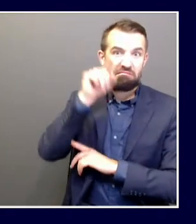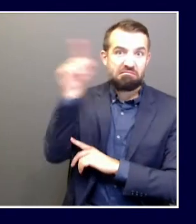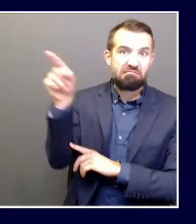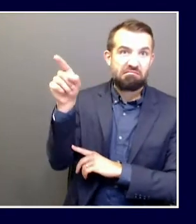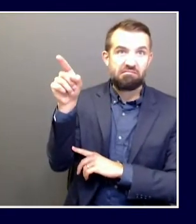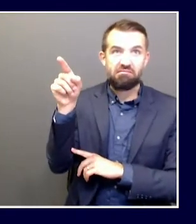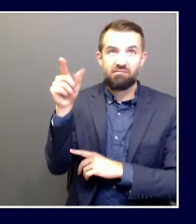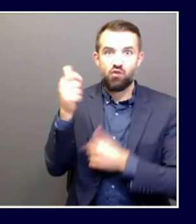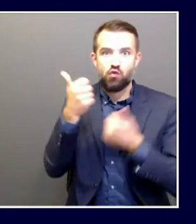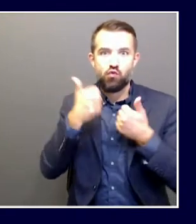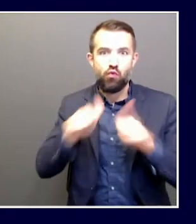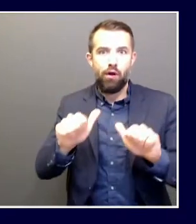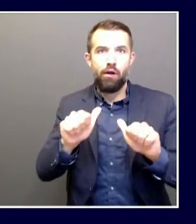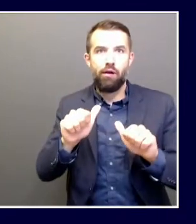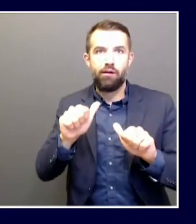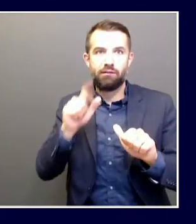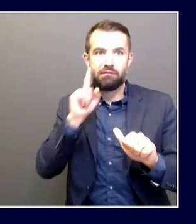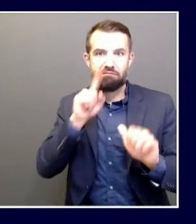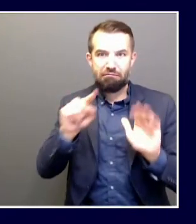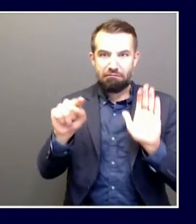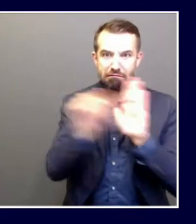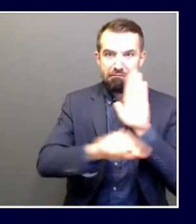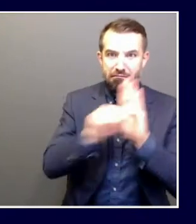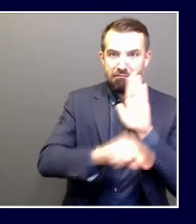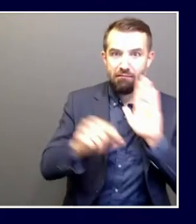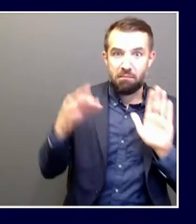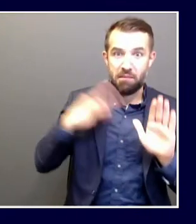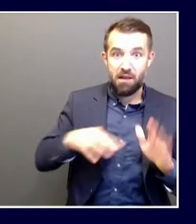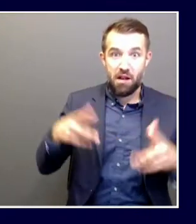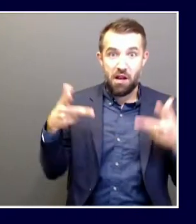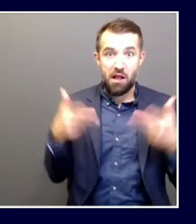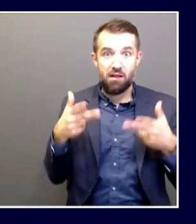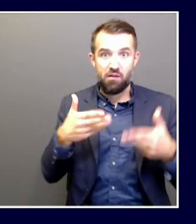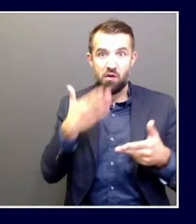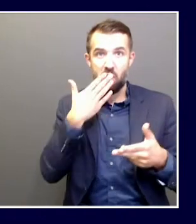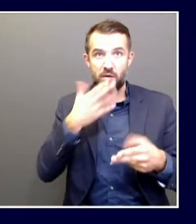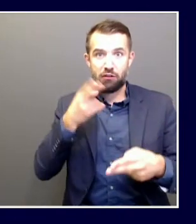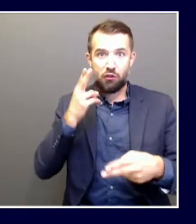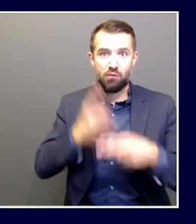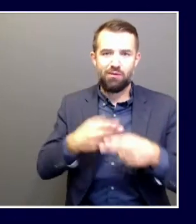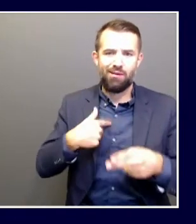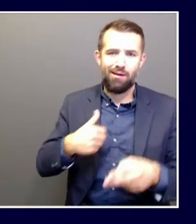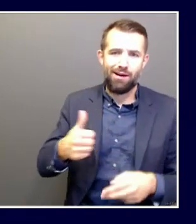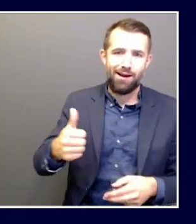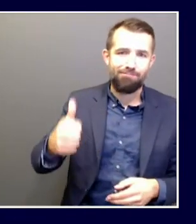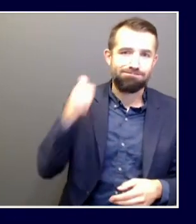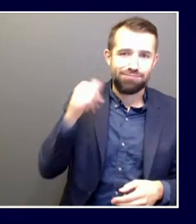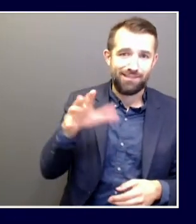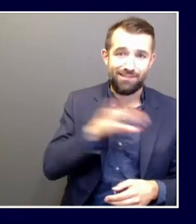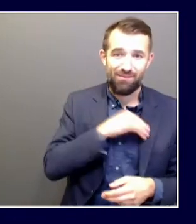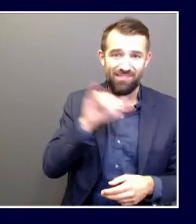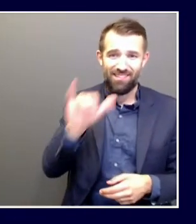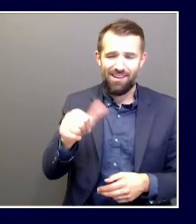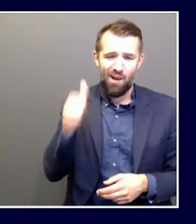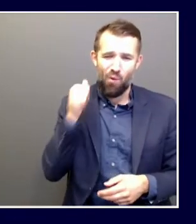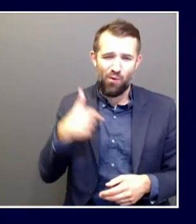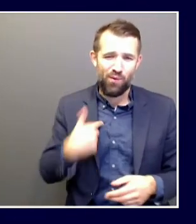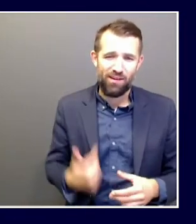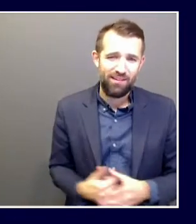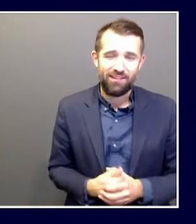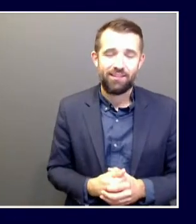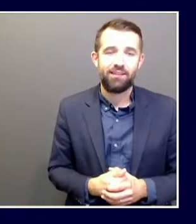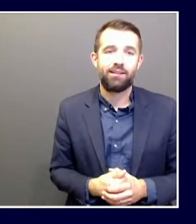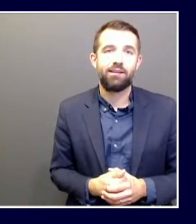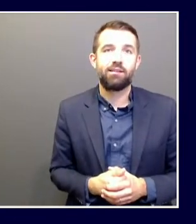Maine lobster's good name, and I won't stand for it. That's why I'm sitting. Let me go to Sean Murphy from Spectrum News